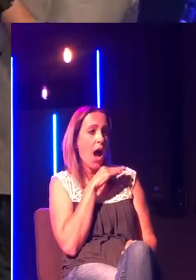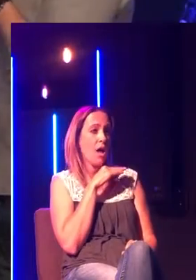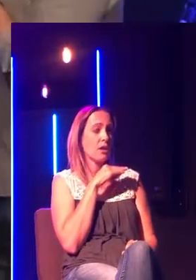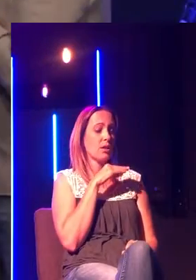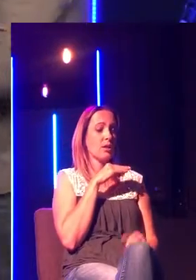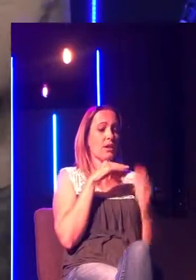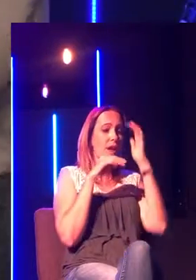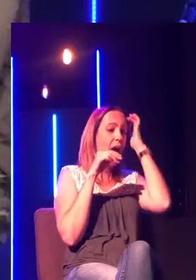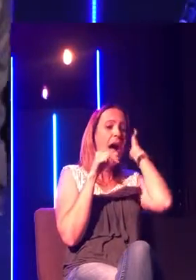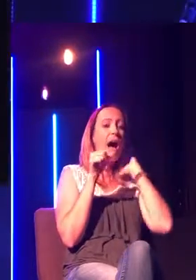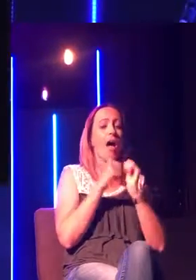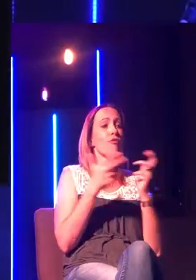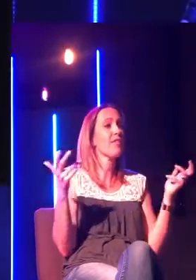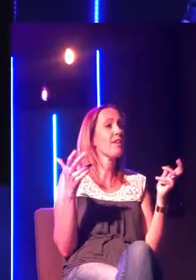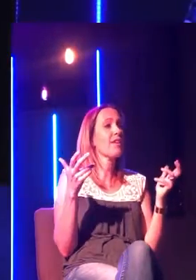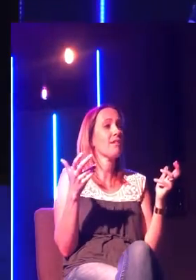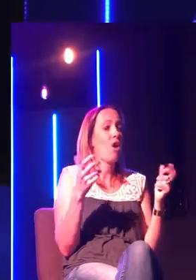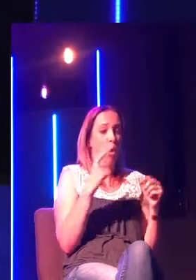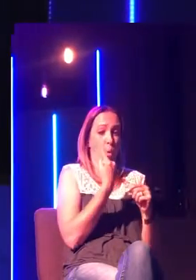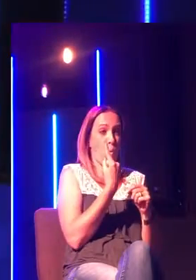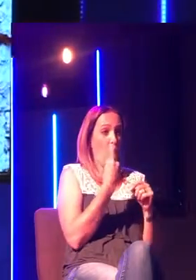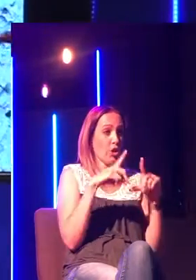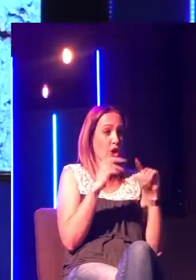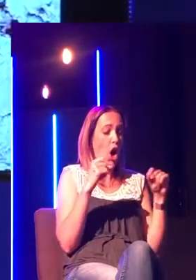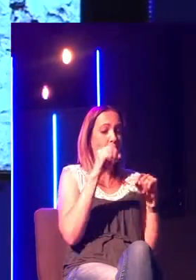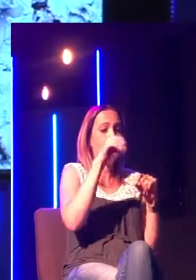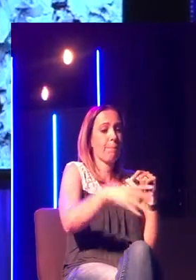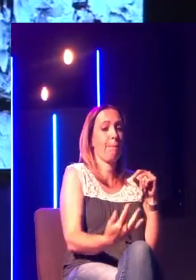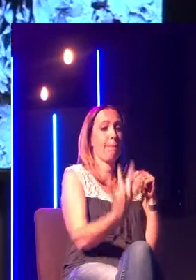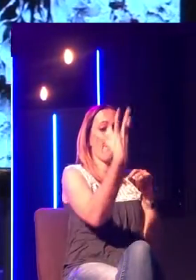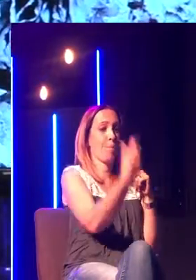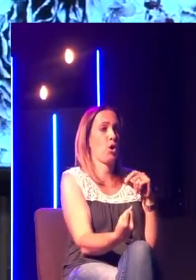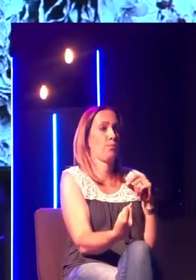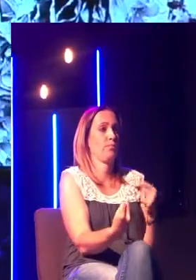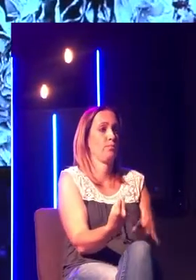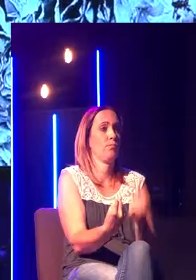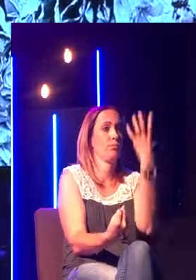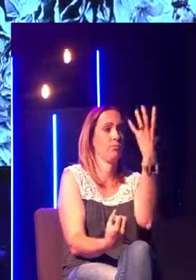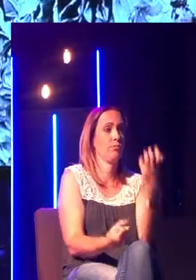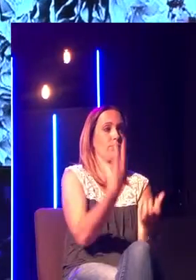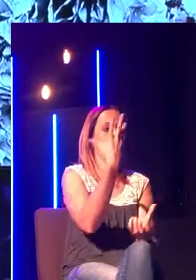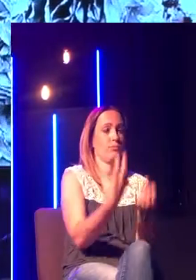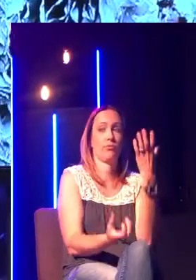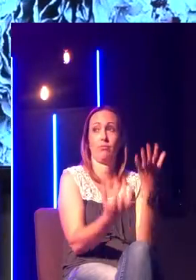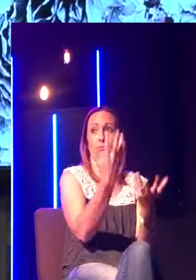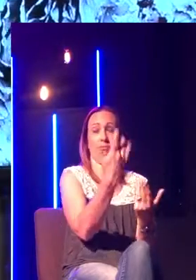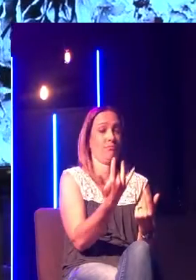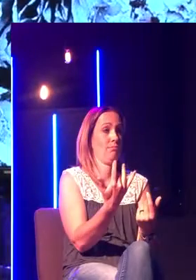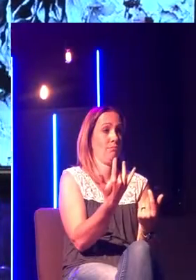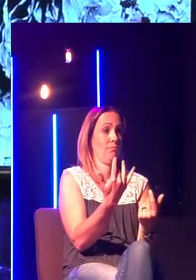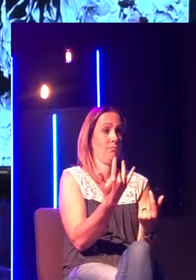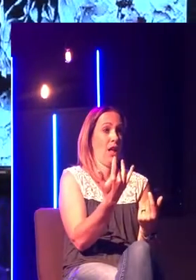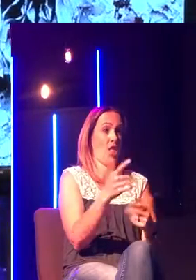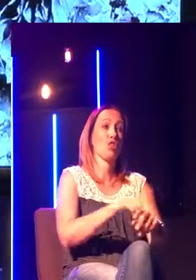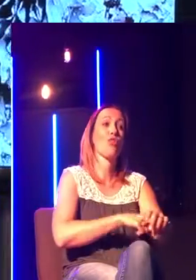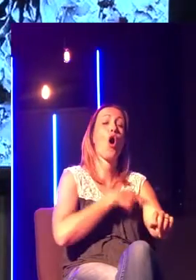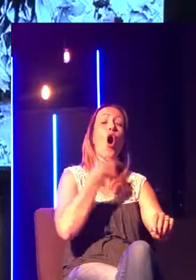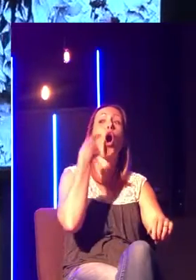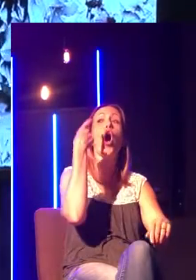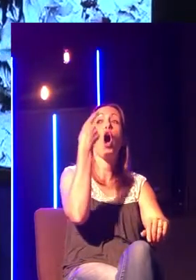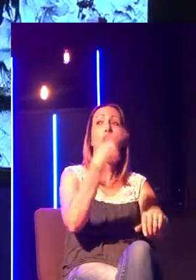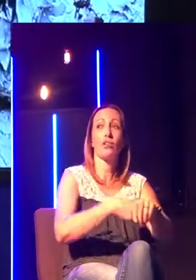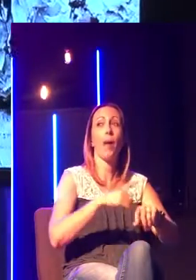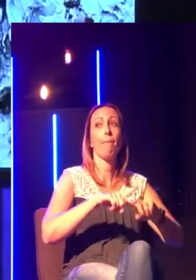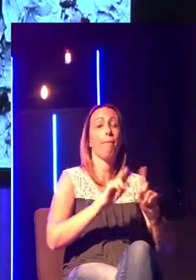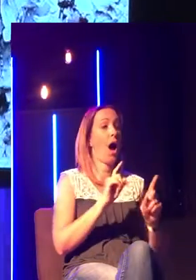every single thing, and burned them one at a time. It took a long time. But I